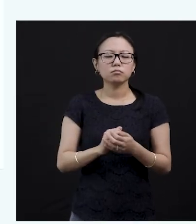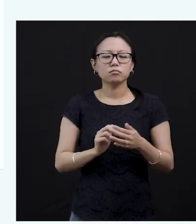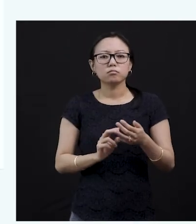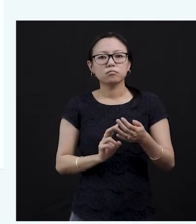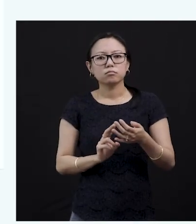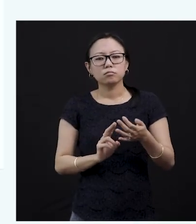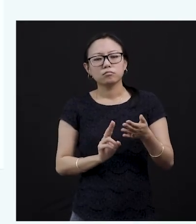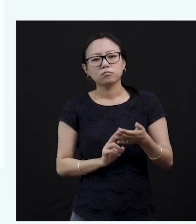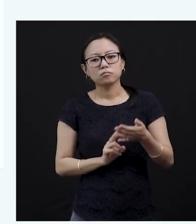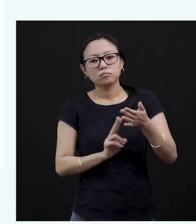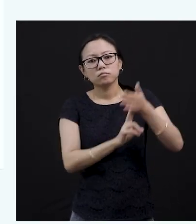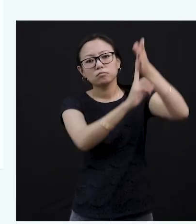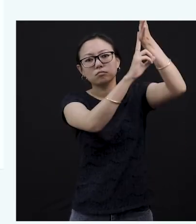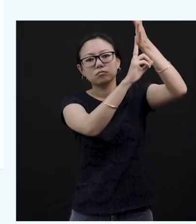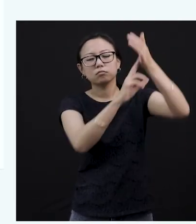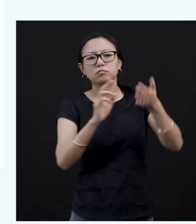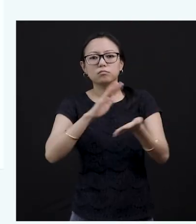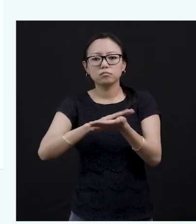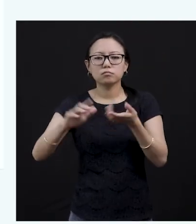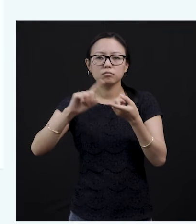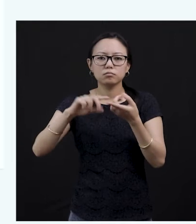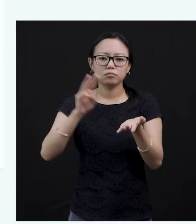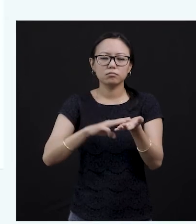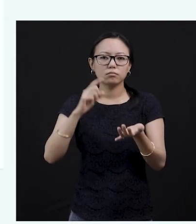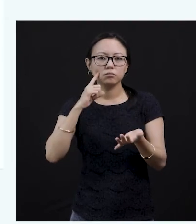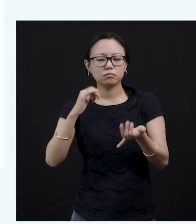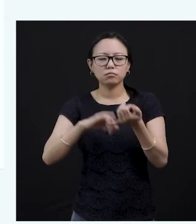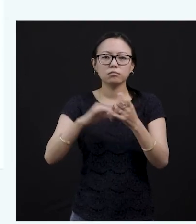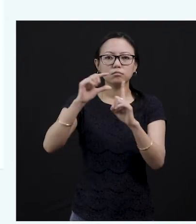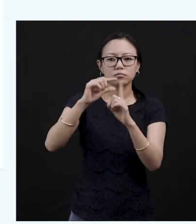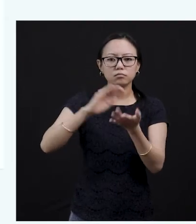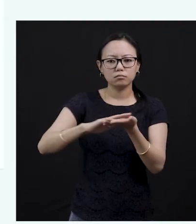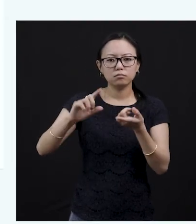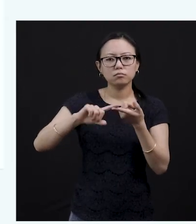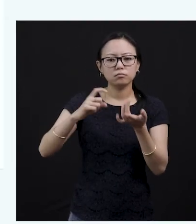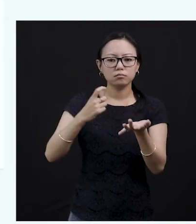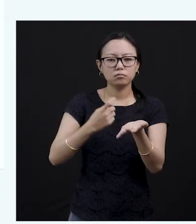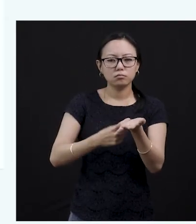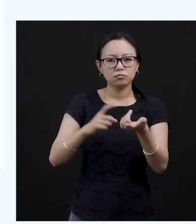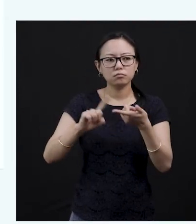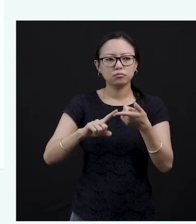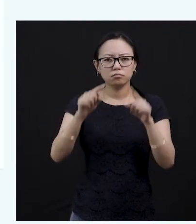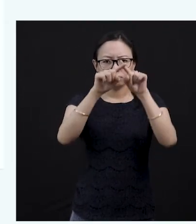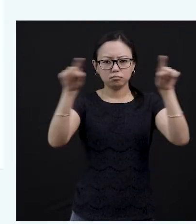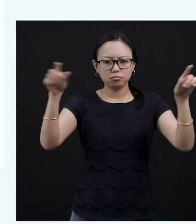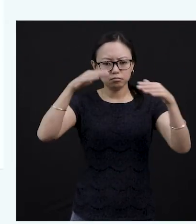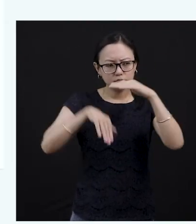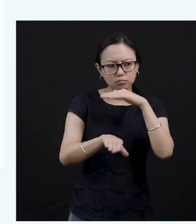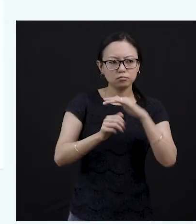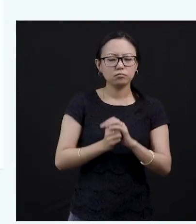is southern hemisphere. Now the equator, since it is in the middle, it is marked